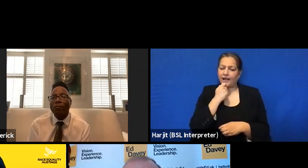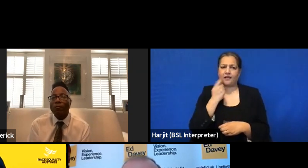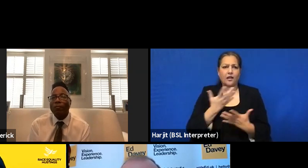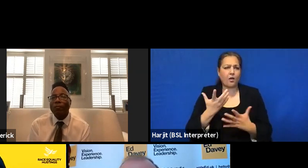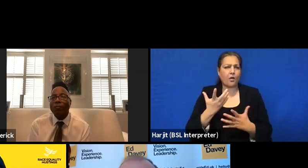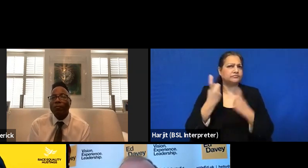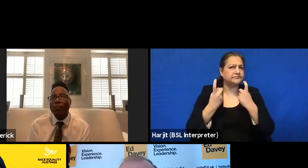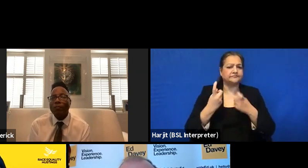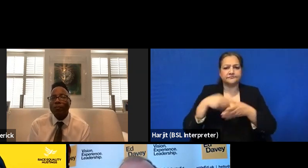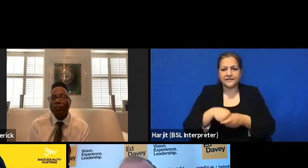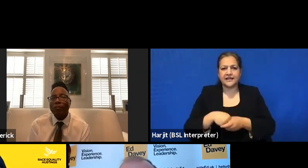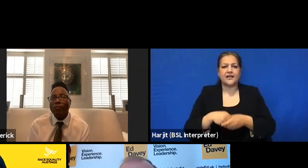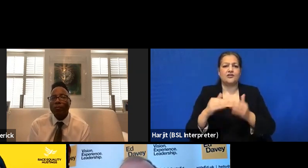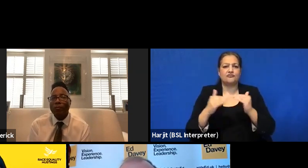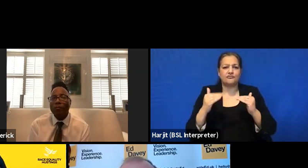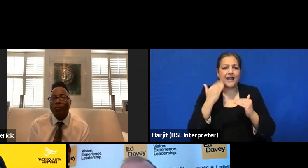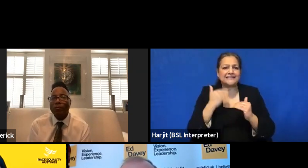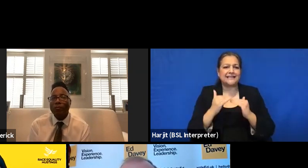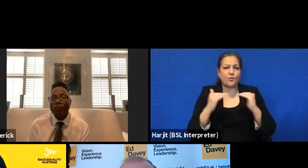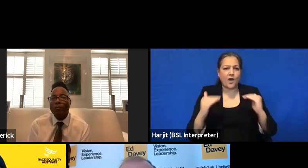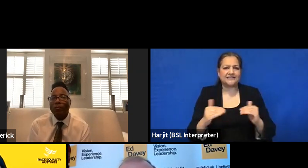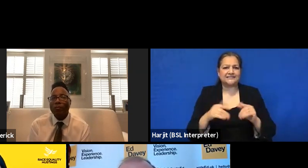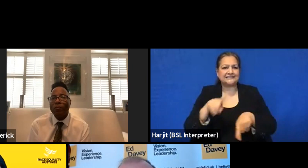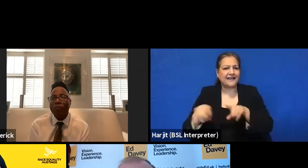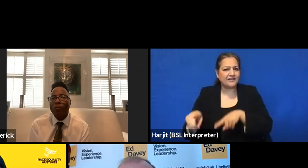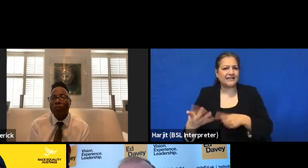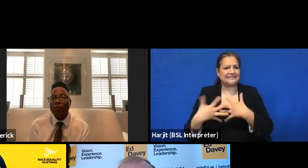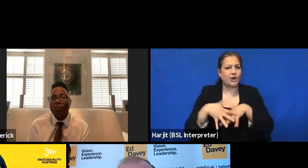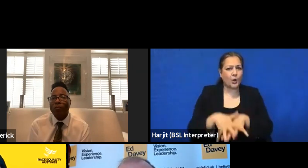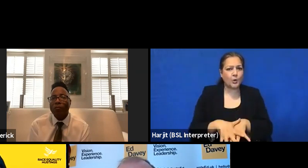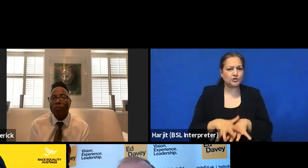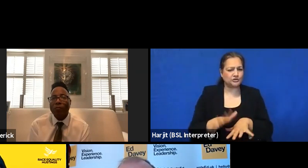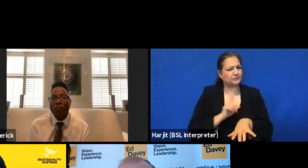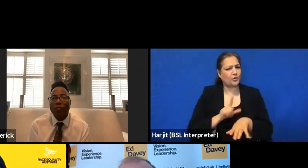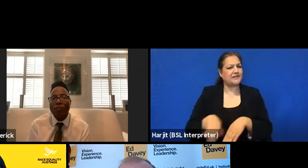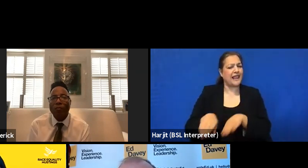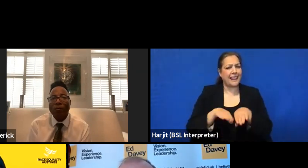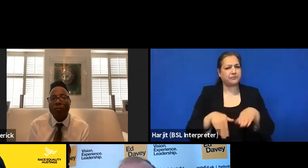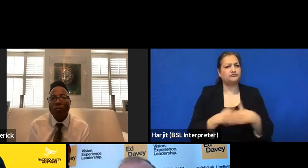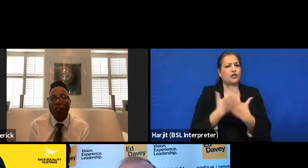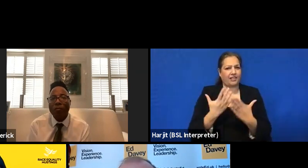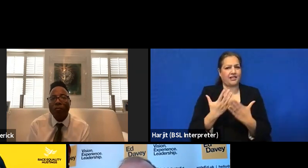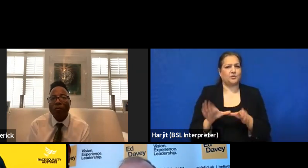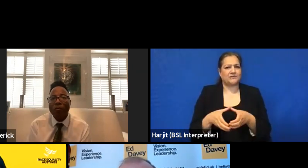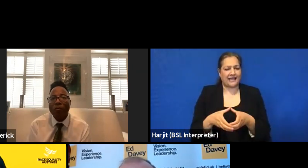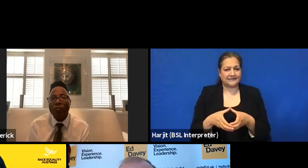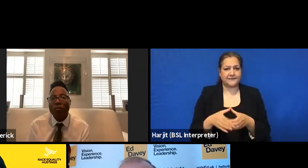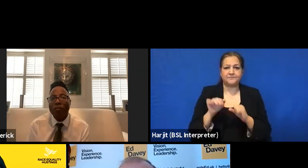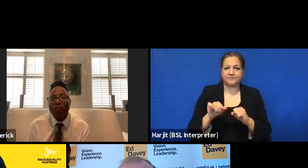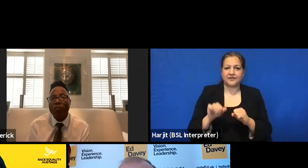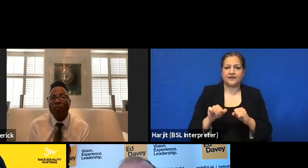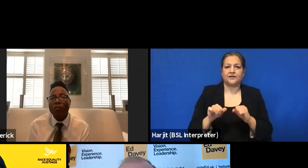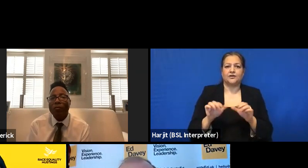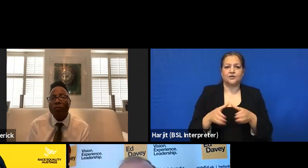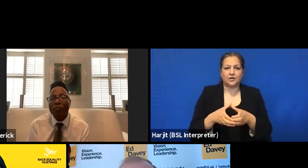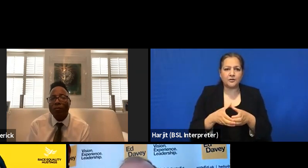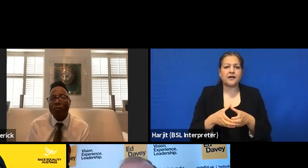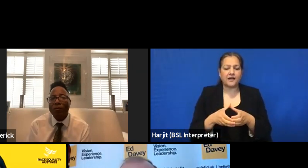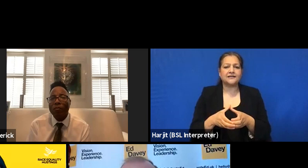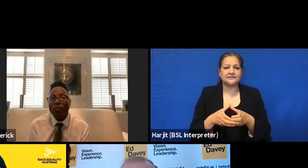and diversity and inclusion in a liberal society. I think in some ways your party has made some very